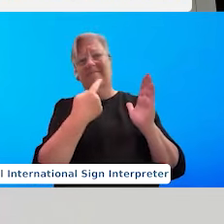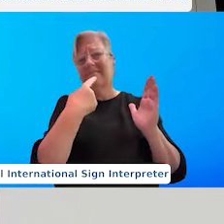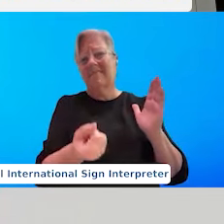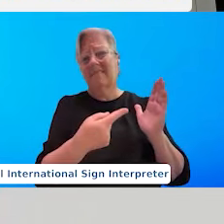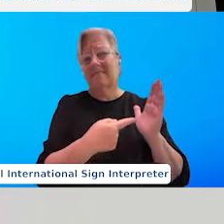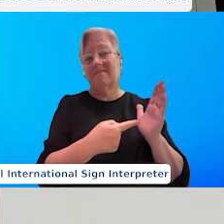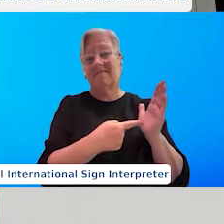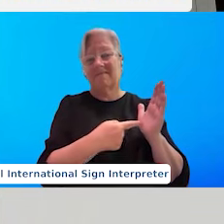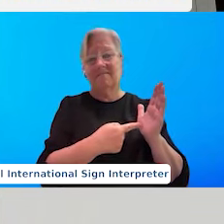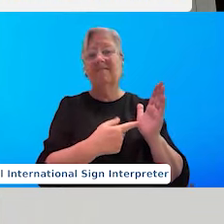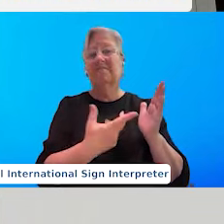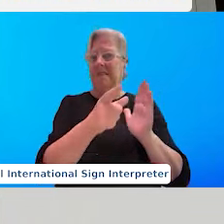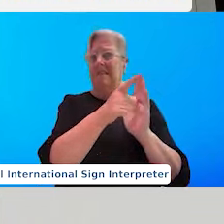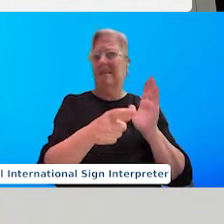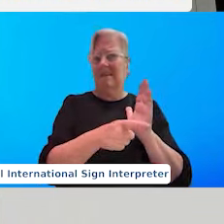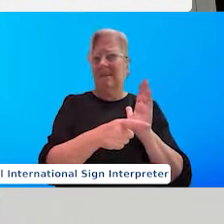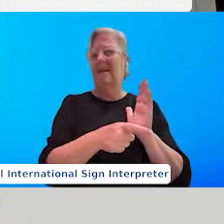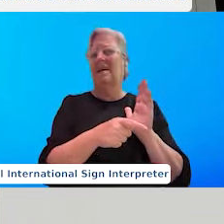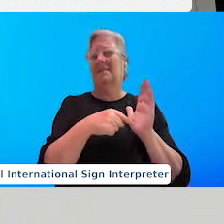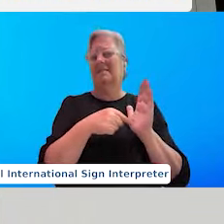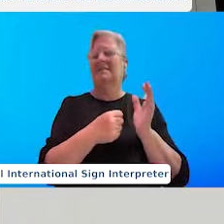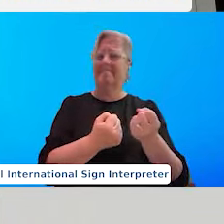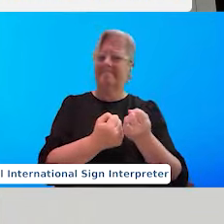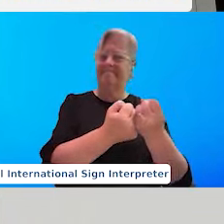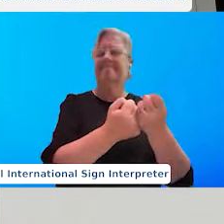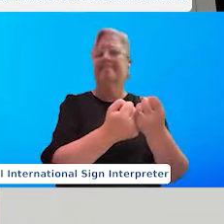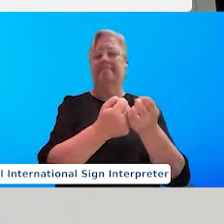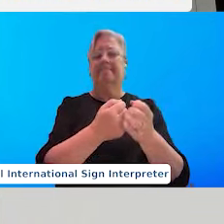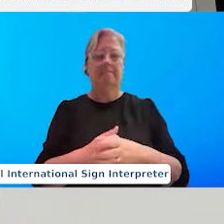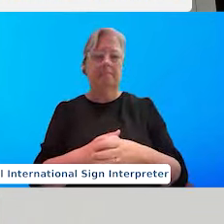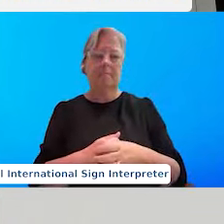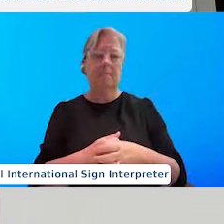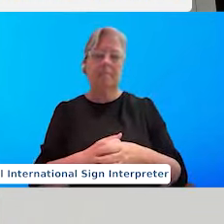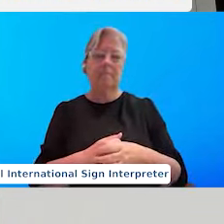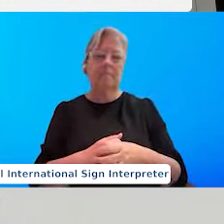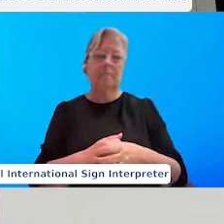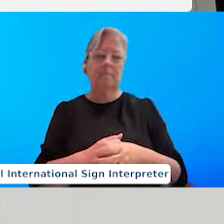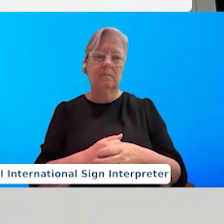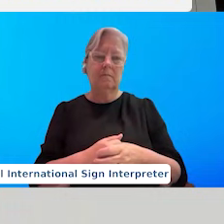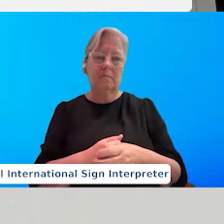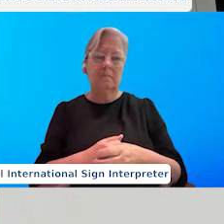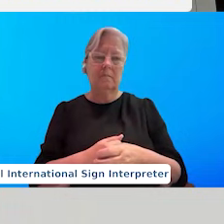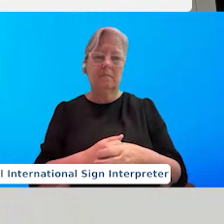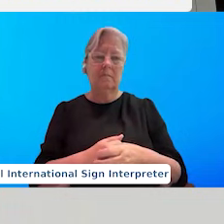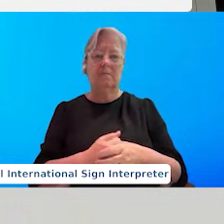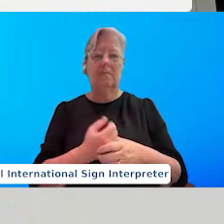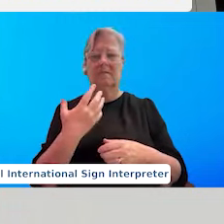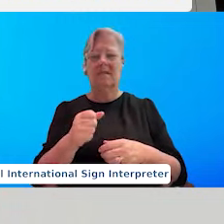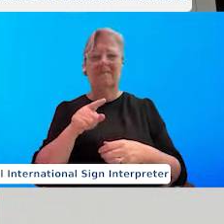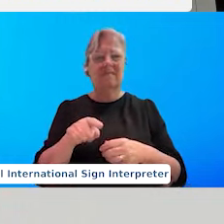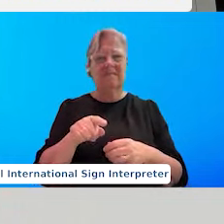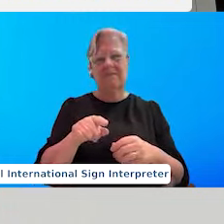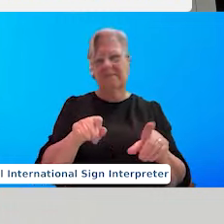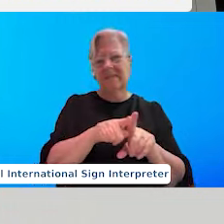promote employment here, we have the Act of Empowerment of Persons with Disabilities, which is